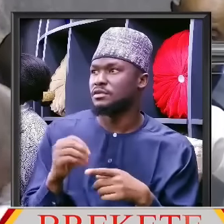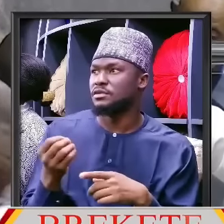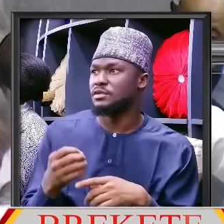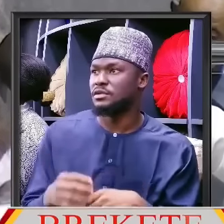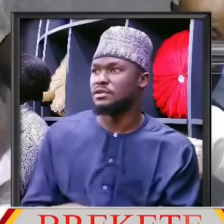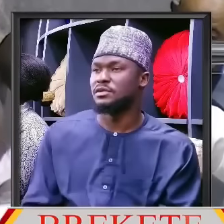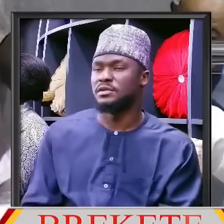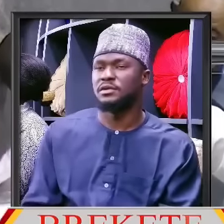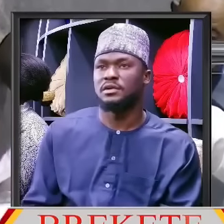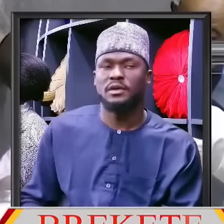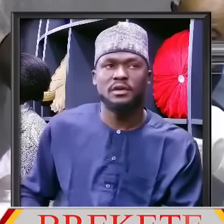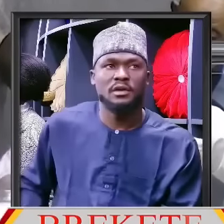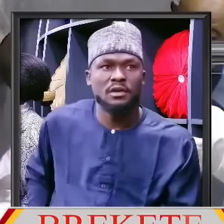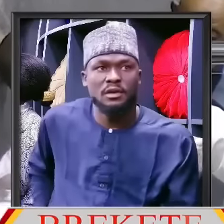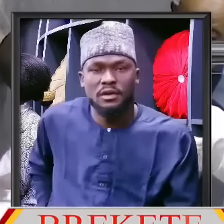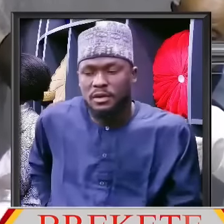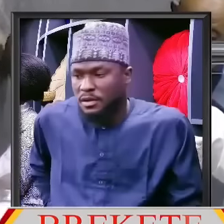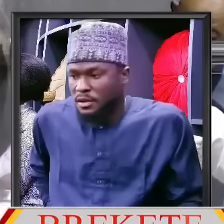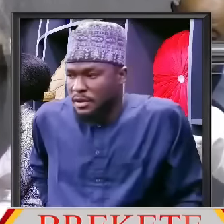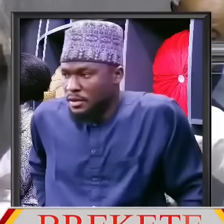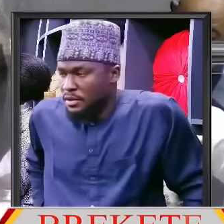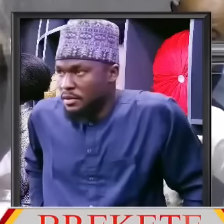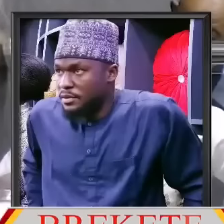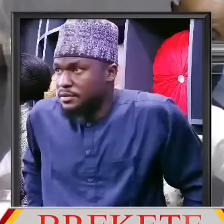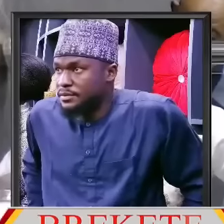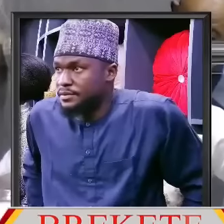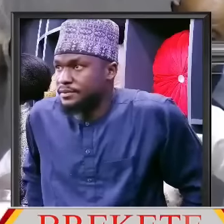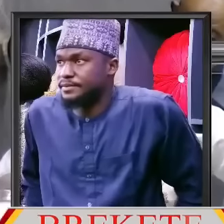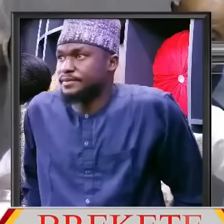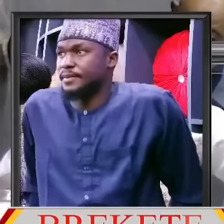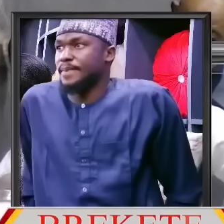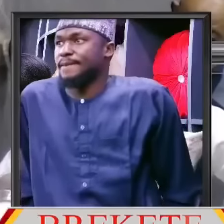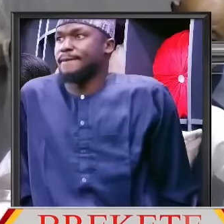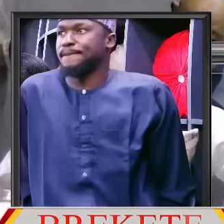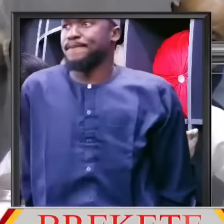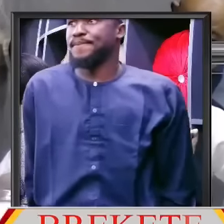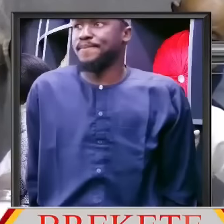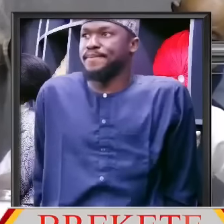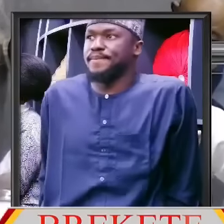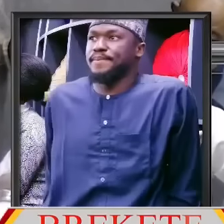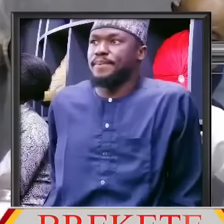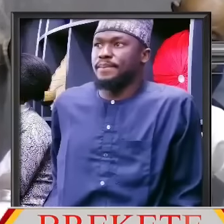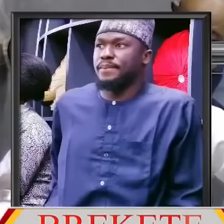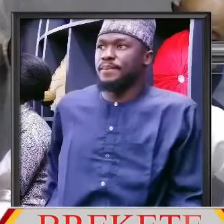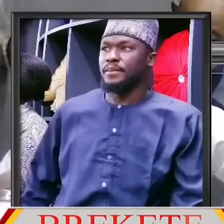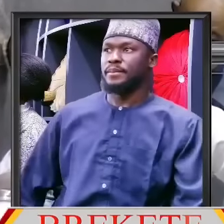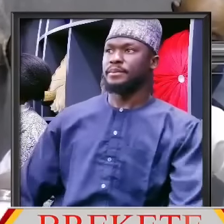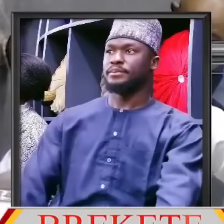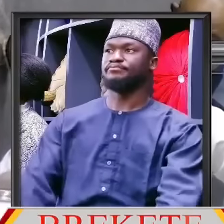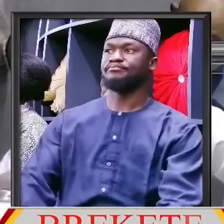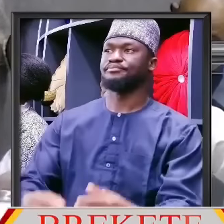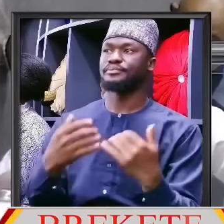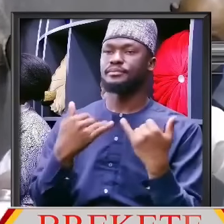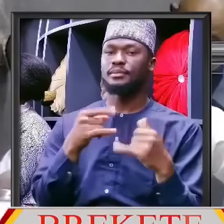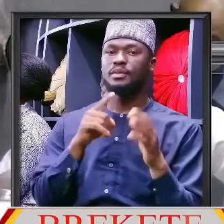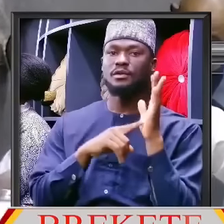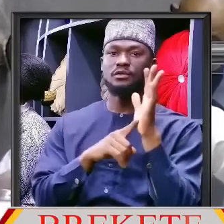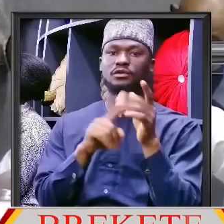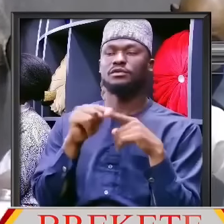at least, hold on, BC. Yes. At least you don't prove them to the world, say you write and you receive